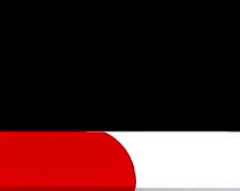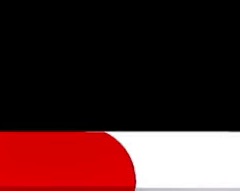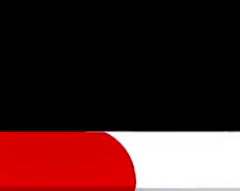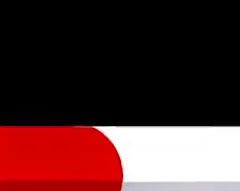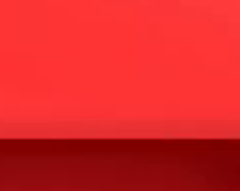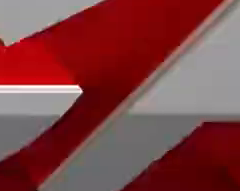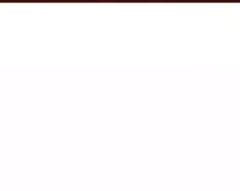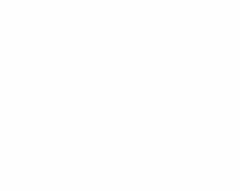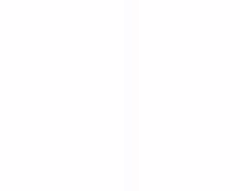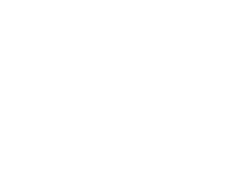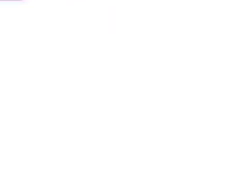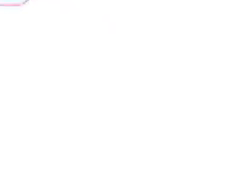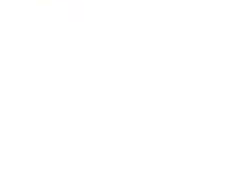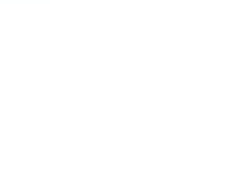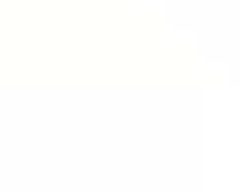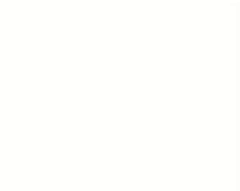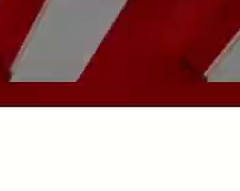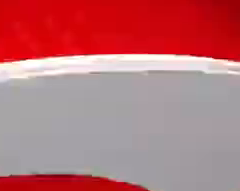on illicit brew.